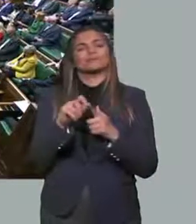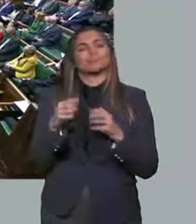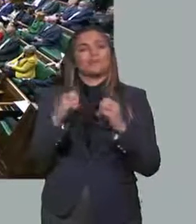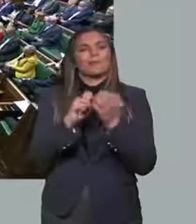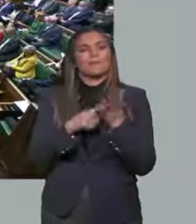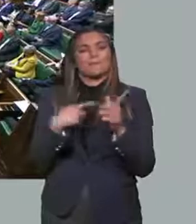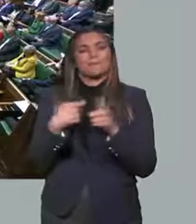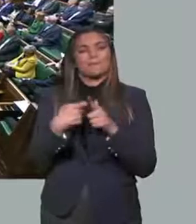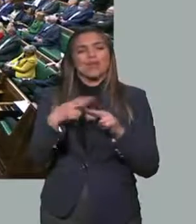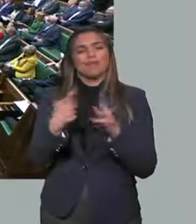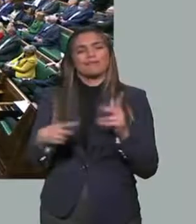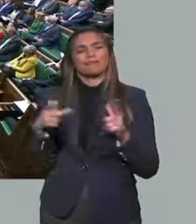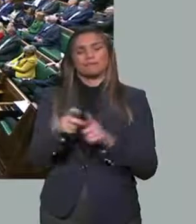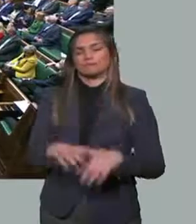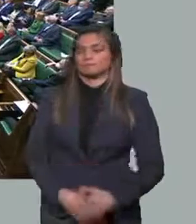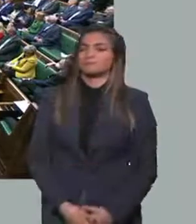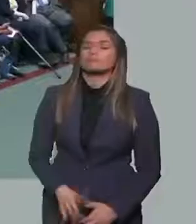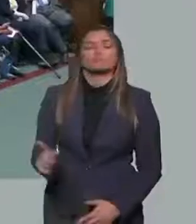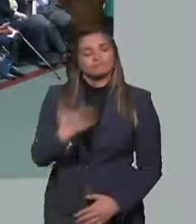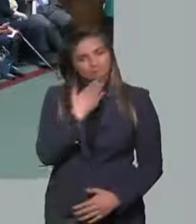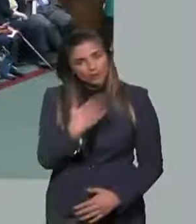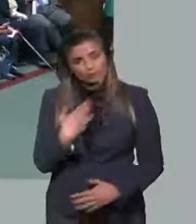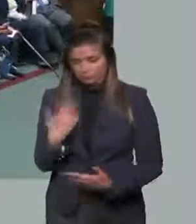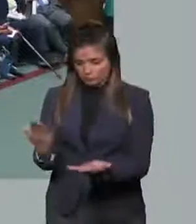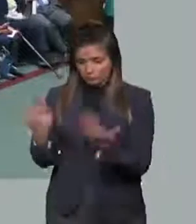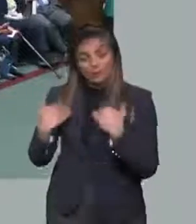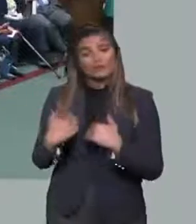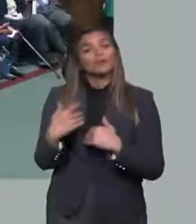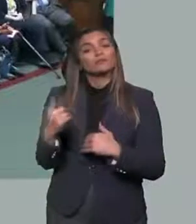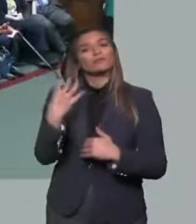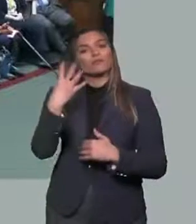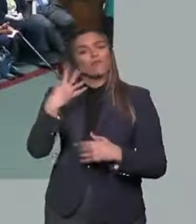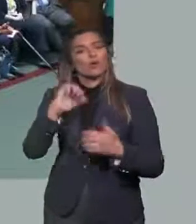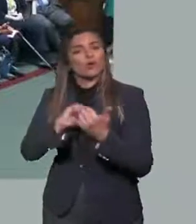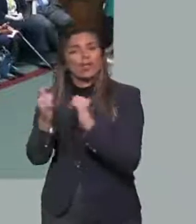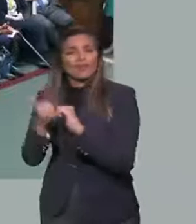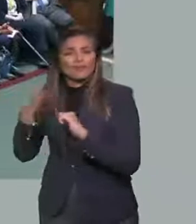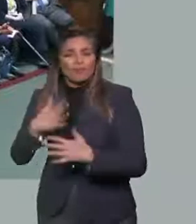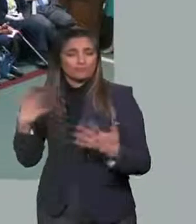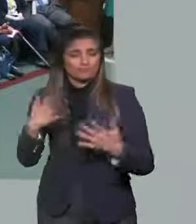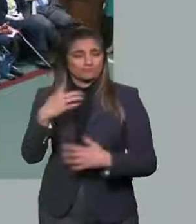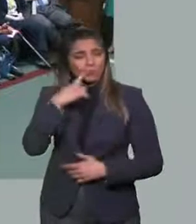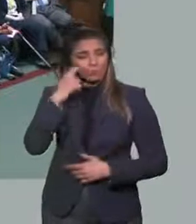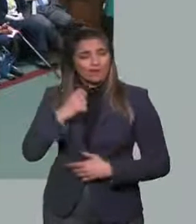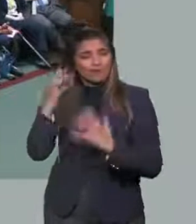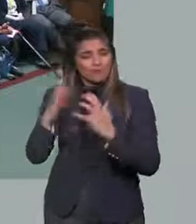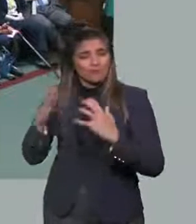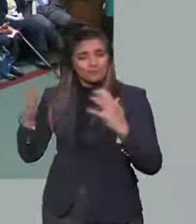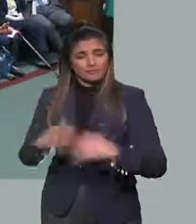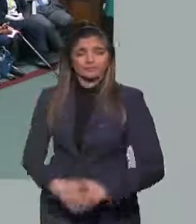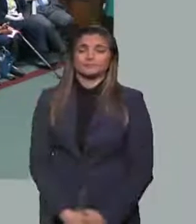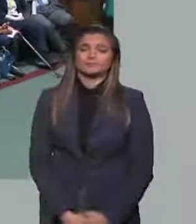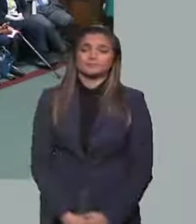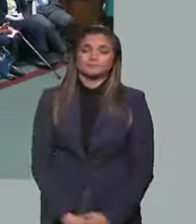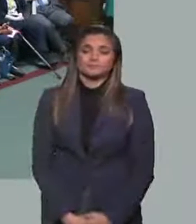Thank you, Mr. Speaker. And can I welcome our 4 colleagues from the Parliament of Ukraine who are with us today? We all stand with them.